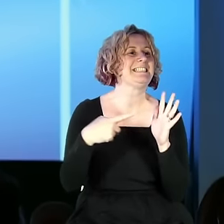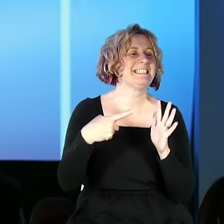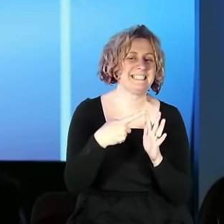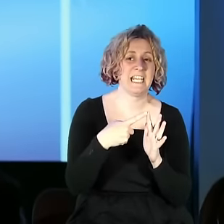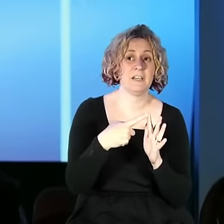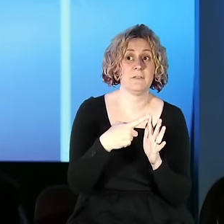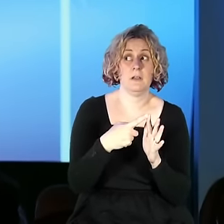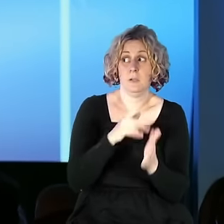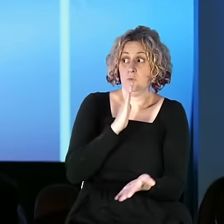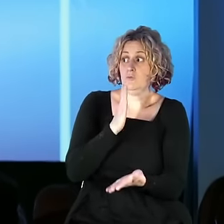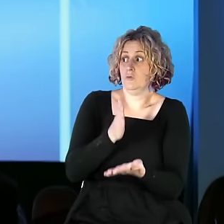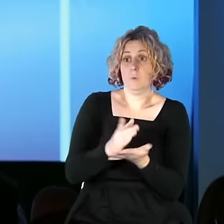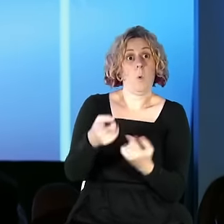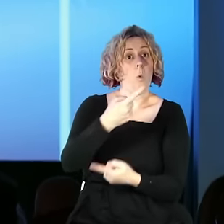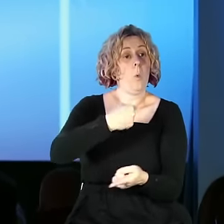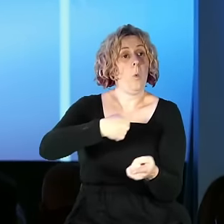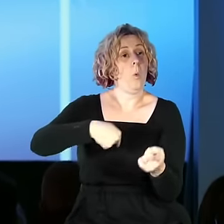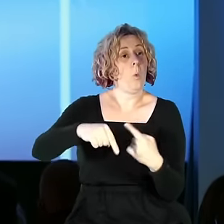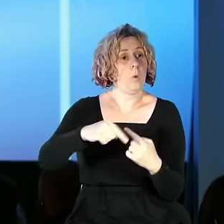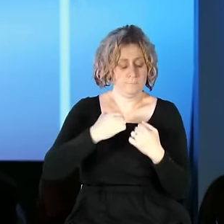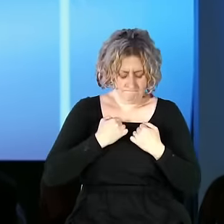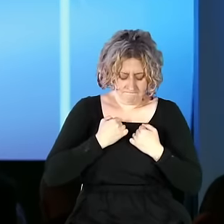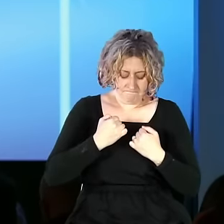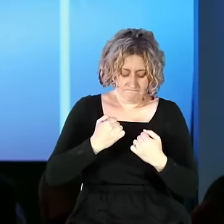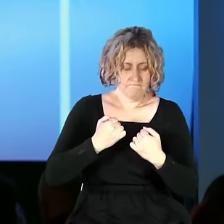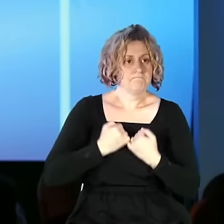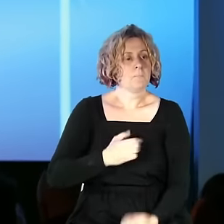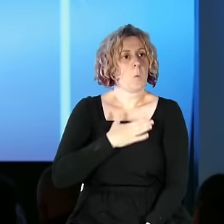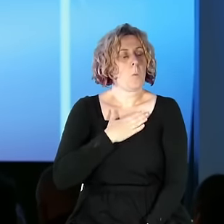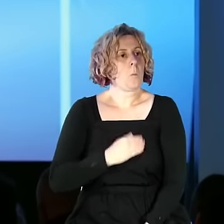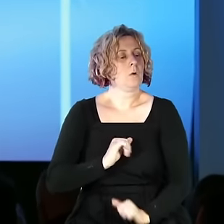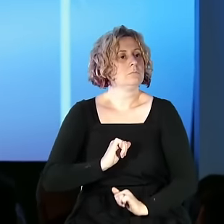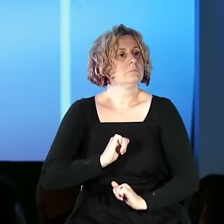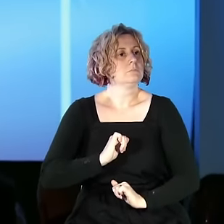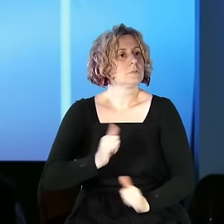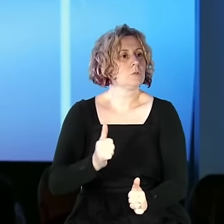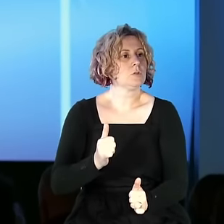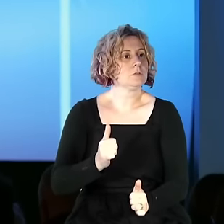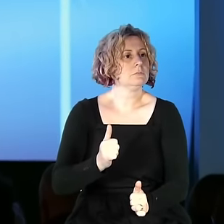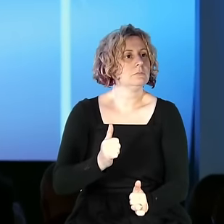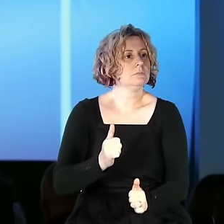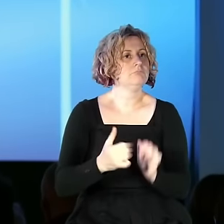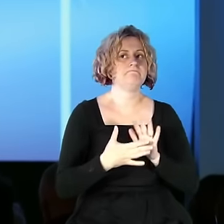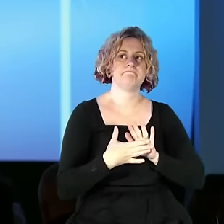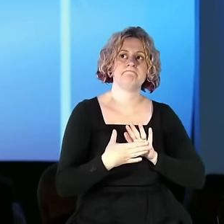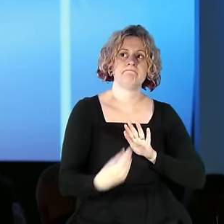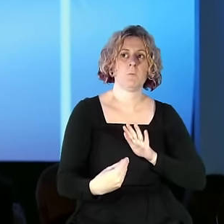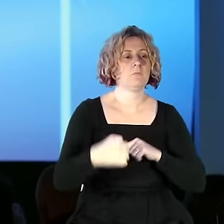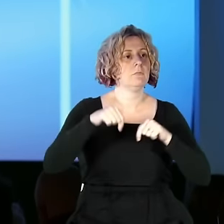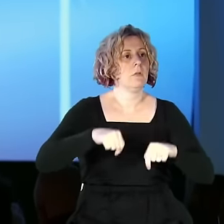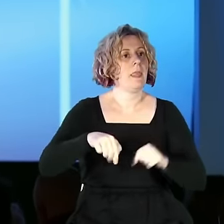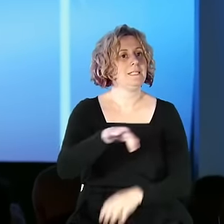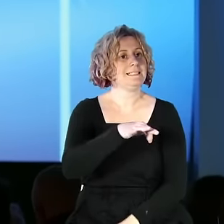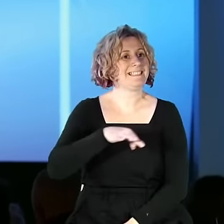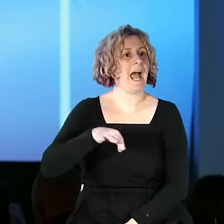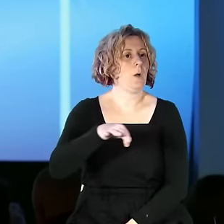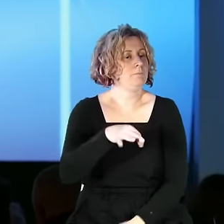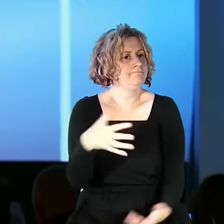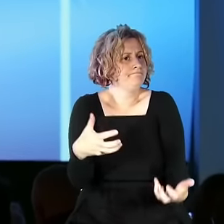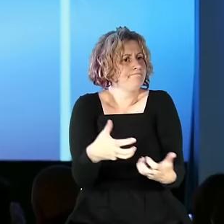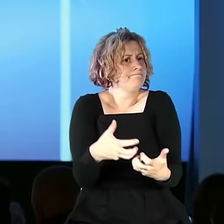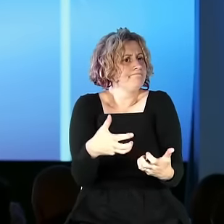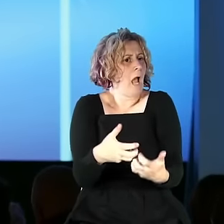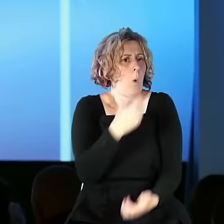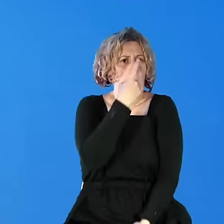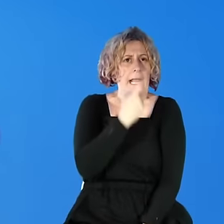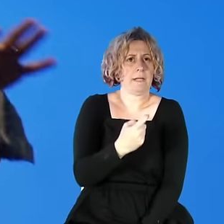to be good witnesses to the town of Keswick while we're here for this week. And here are a few ways in which we can do that during our stay.